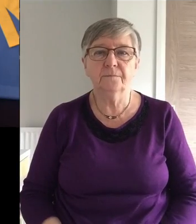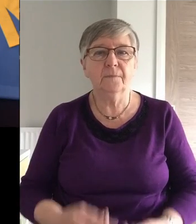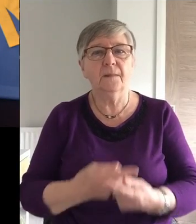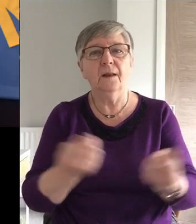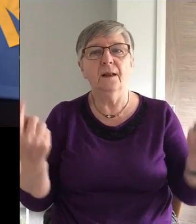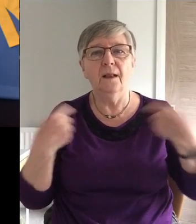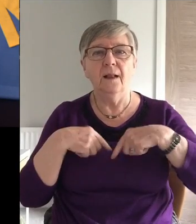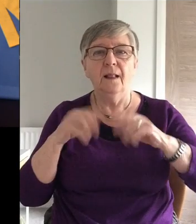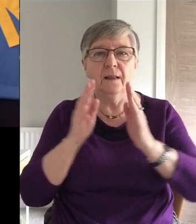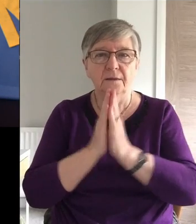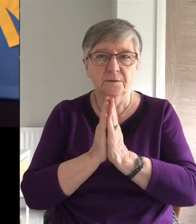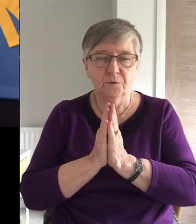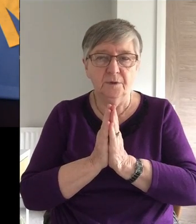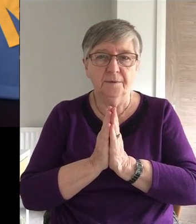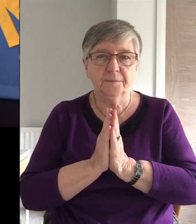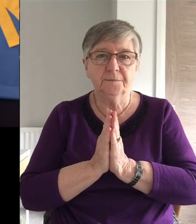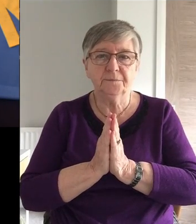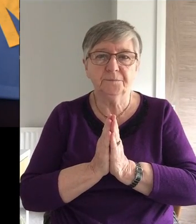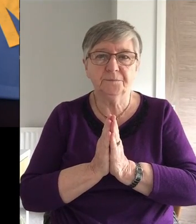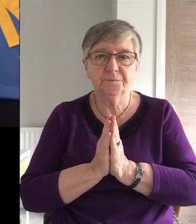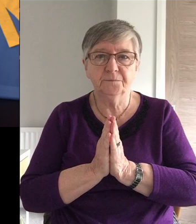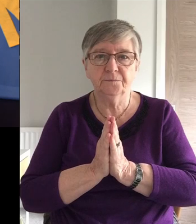Let us pray.